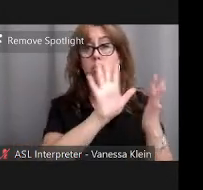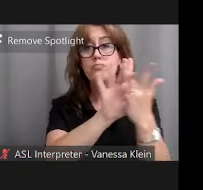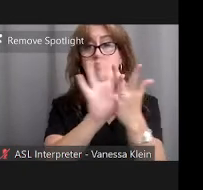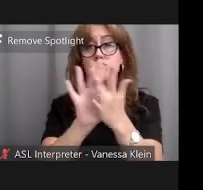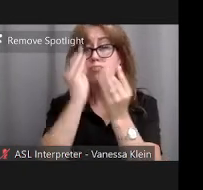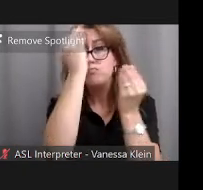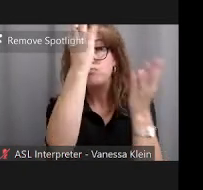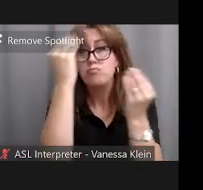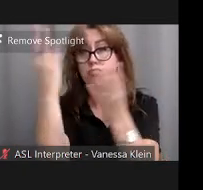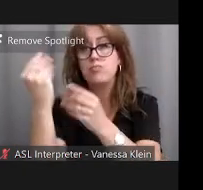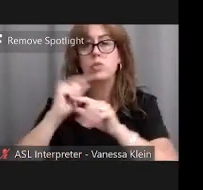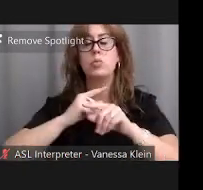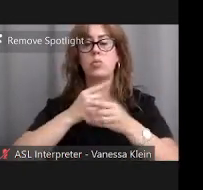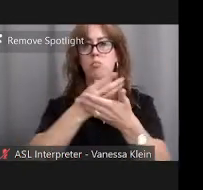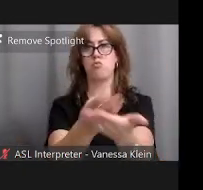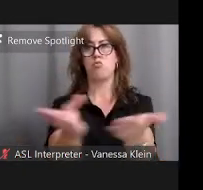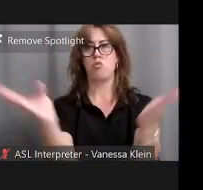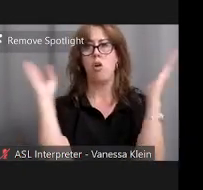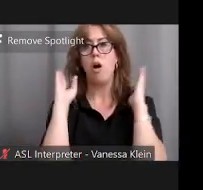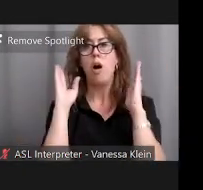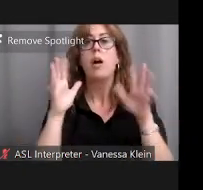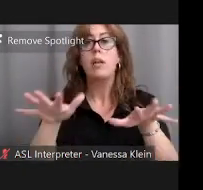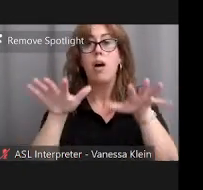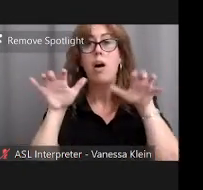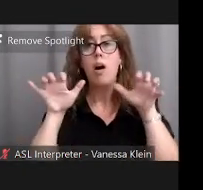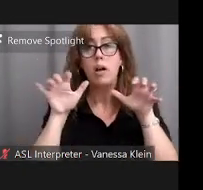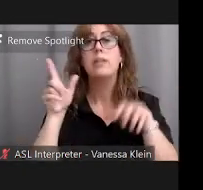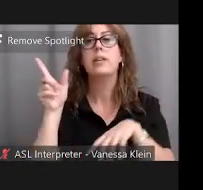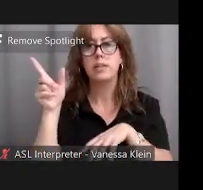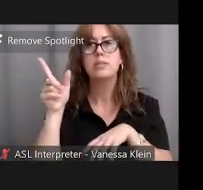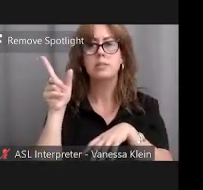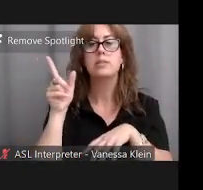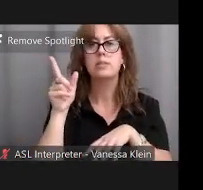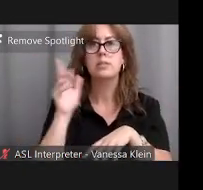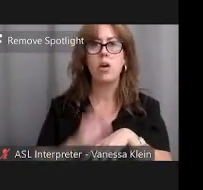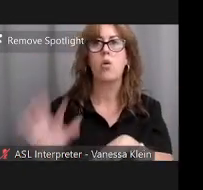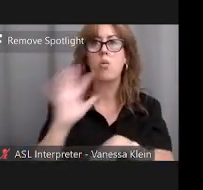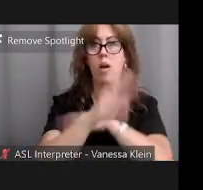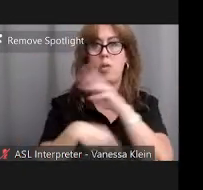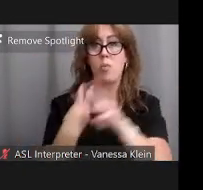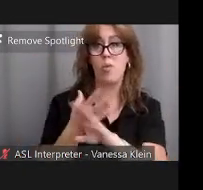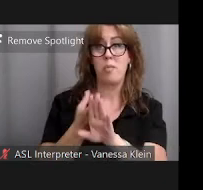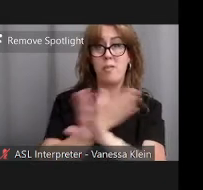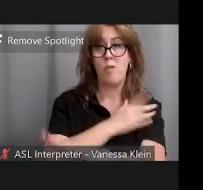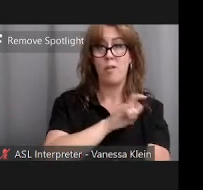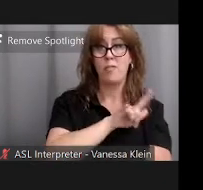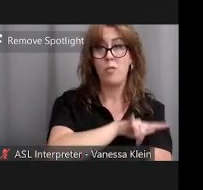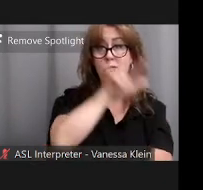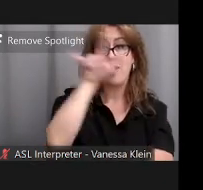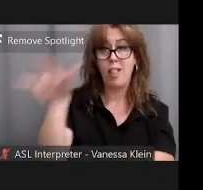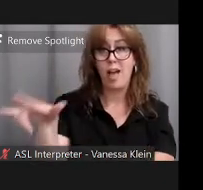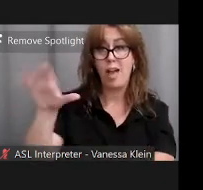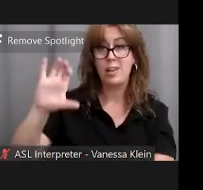world, because before you had to fly to Chile to be part of the festival. And this year,